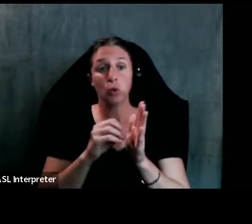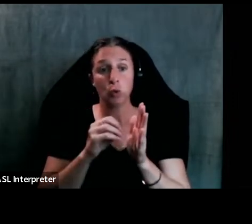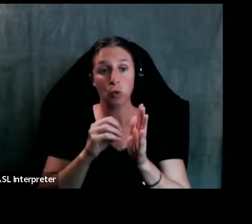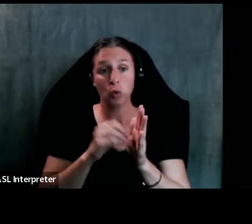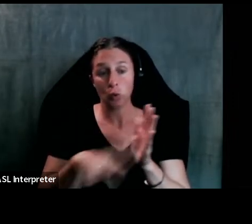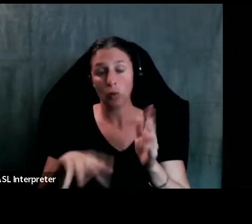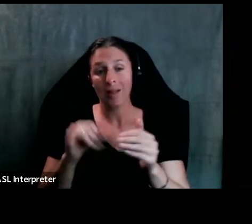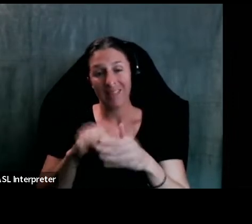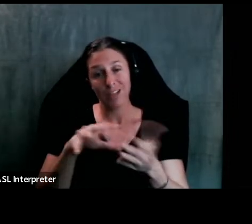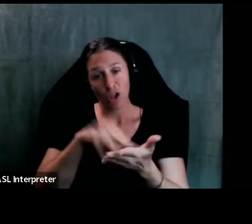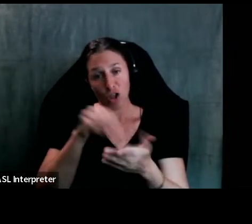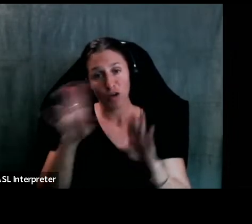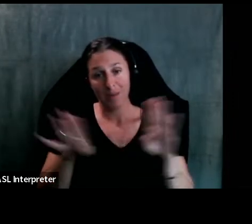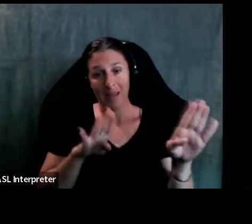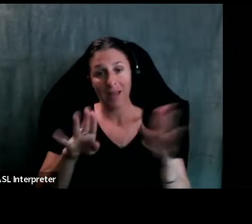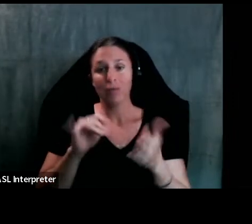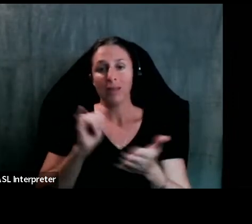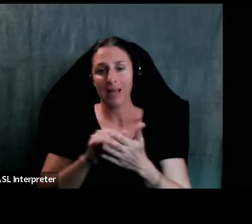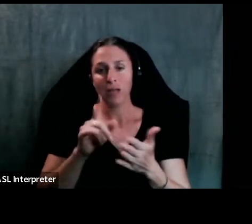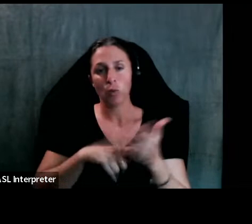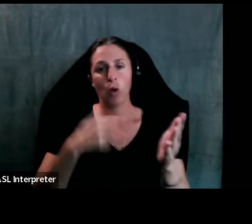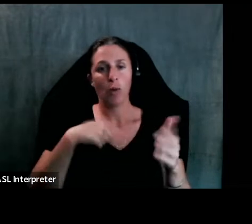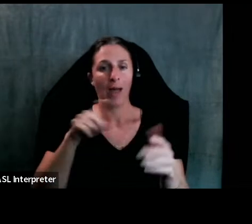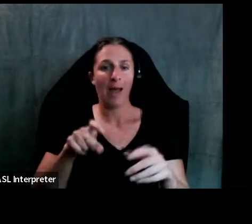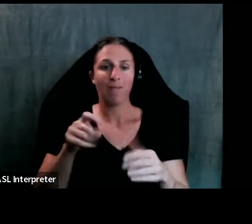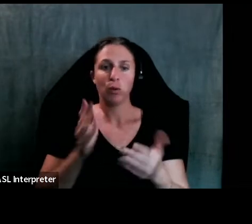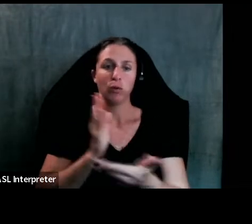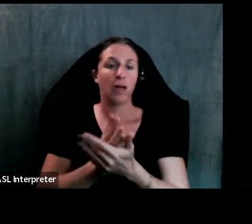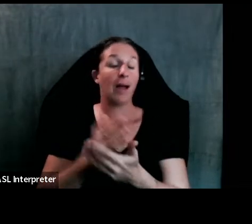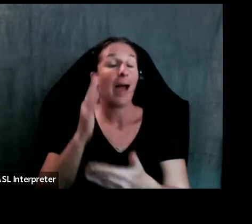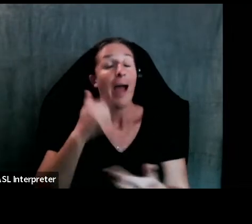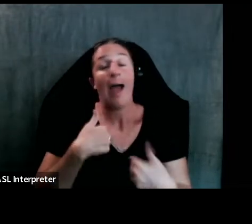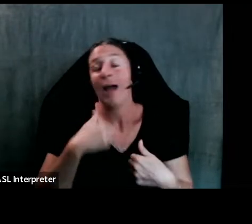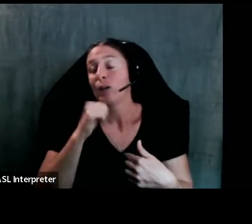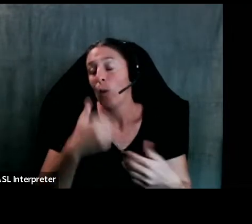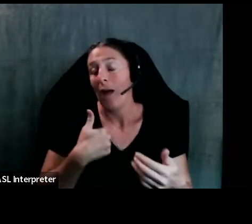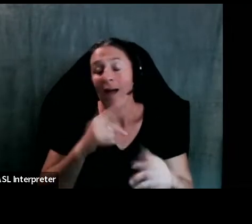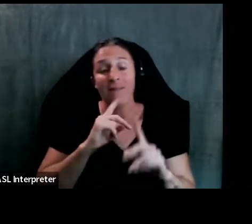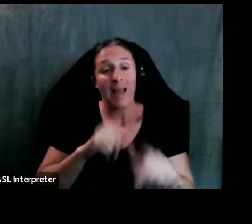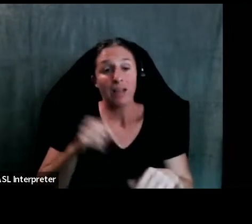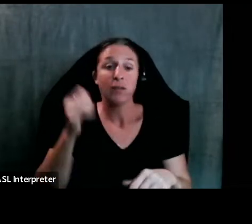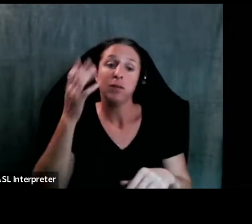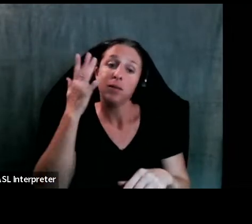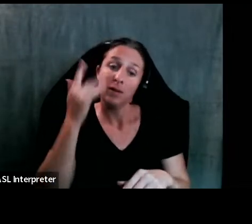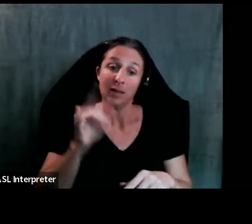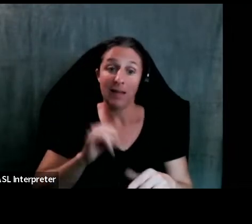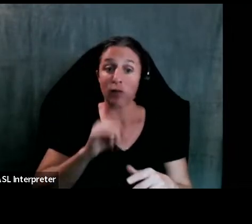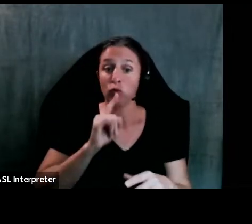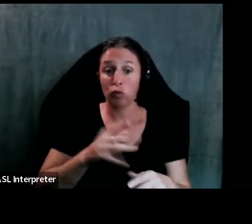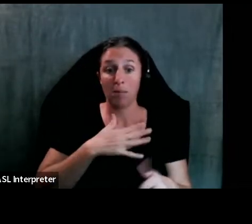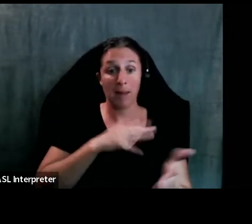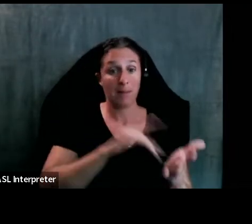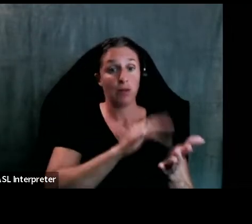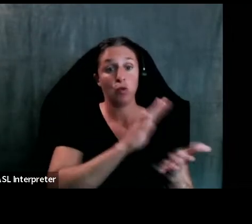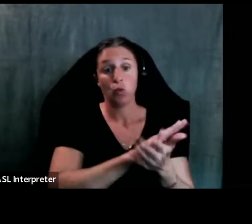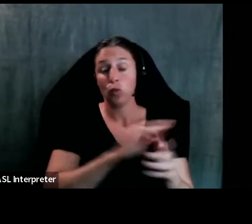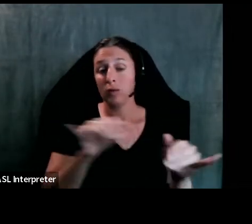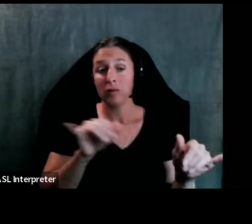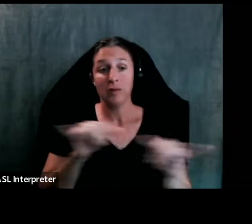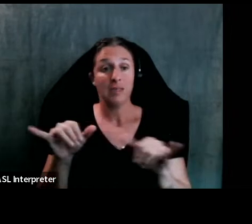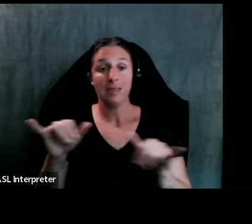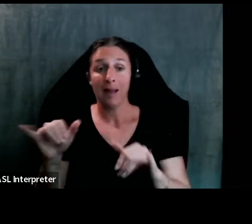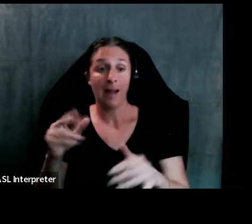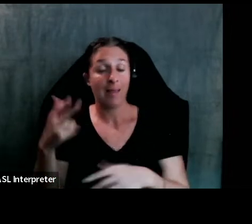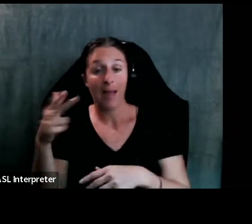and that is where we have to stop. I don't have the answers because this is true of my middle school just as much as it's true of all the high